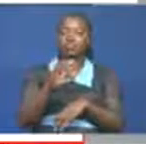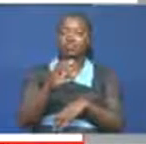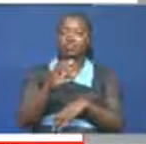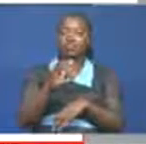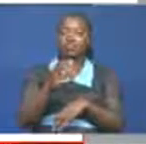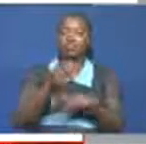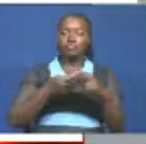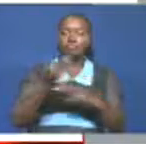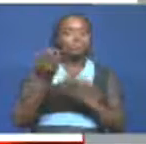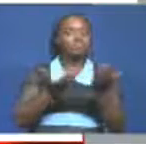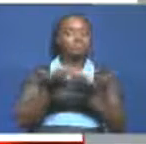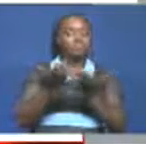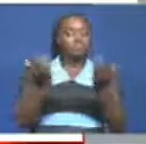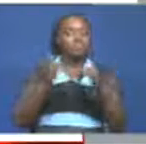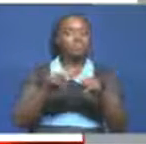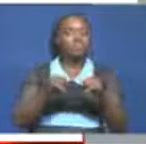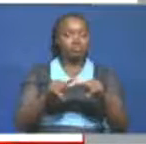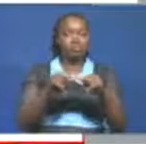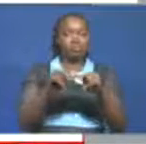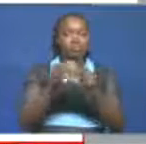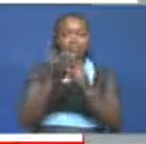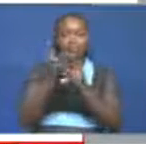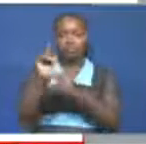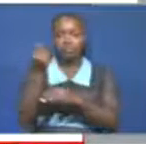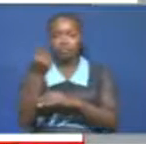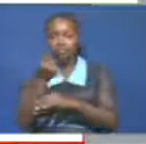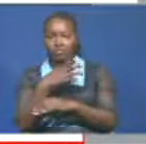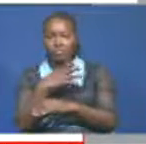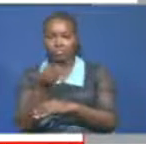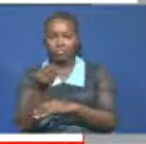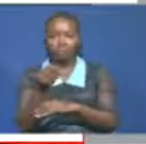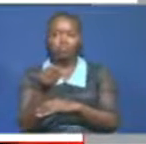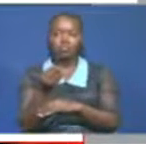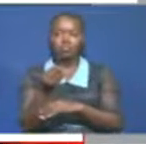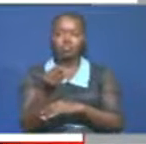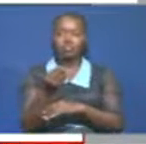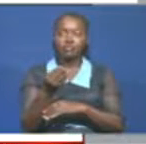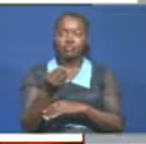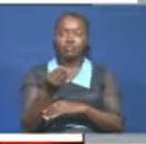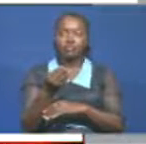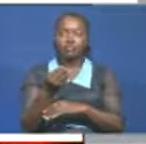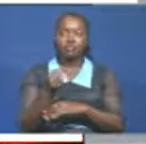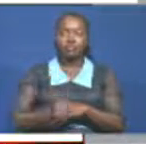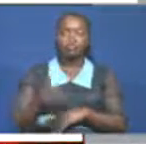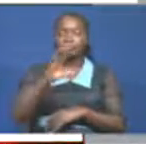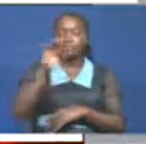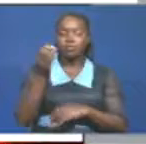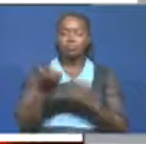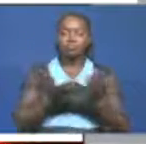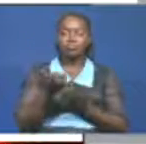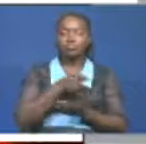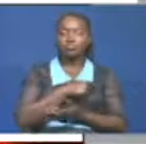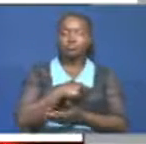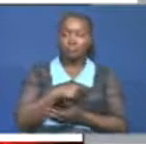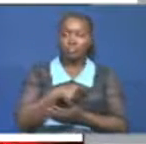business forum is currently ongoing between Kenya business as delegates as well as South Africa business